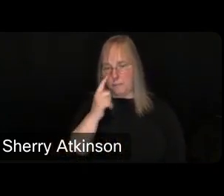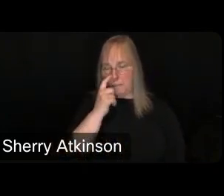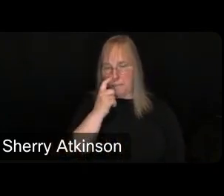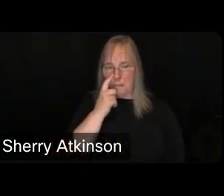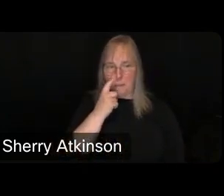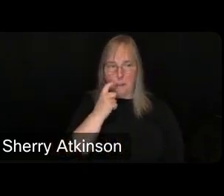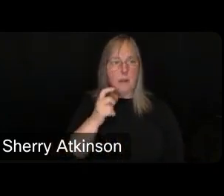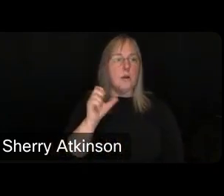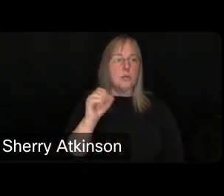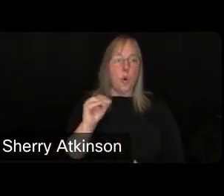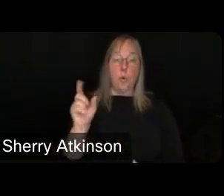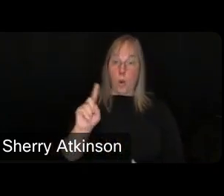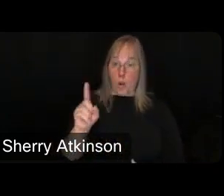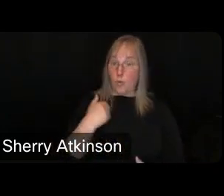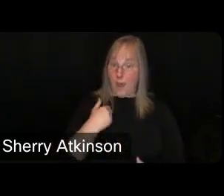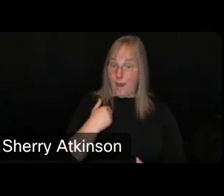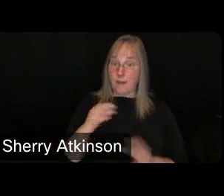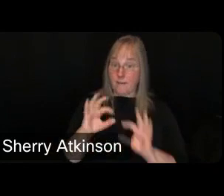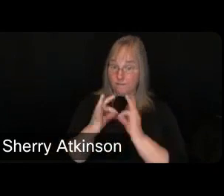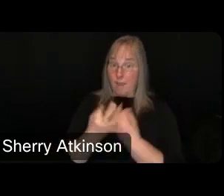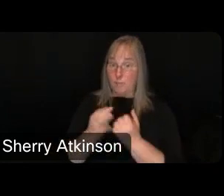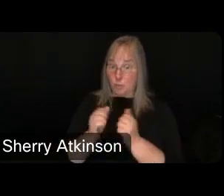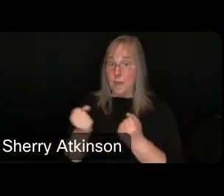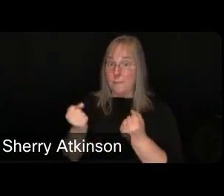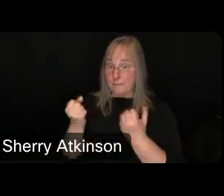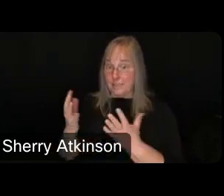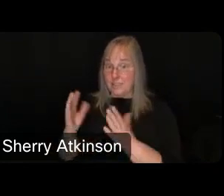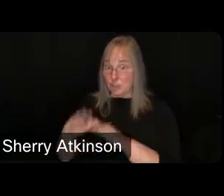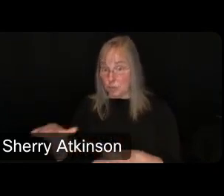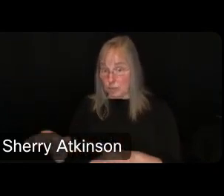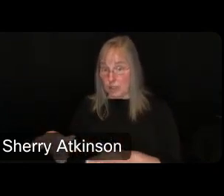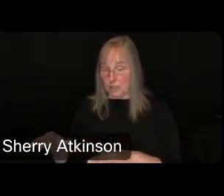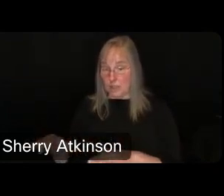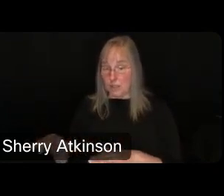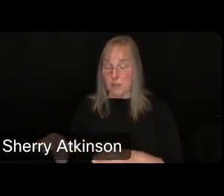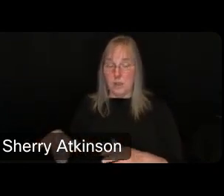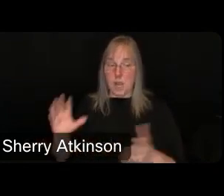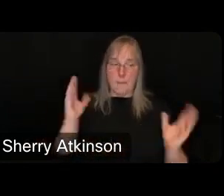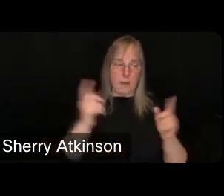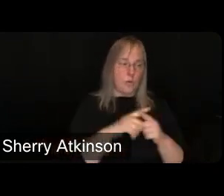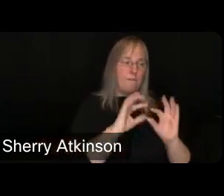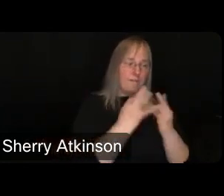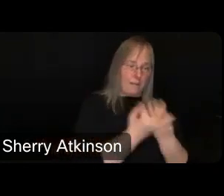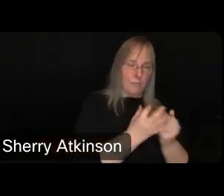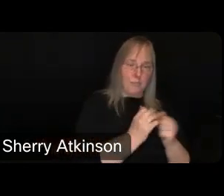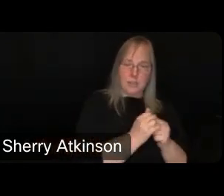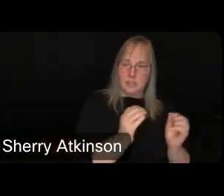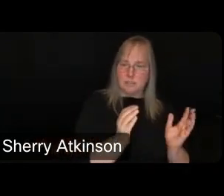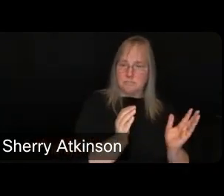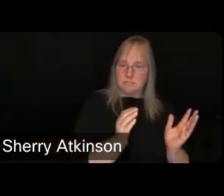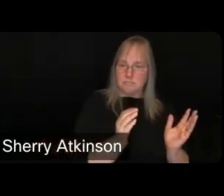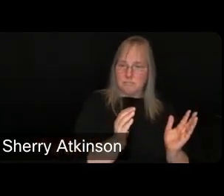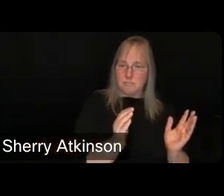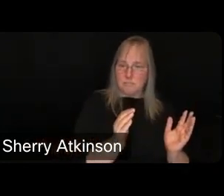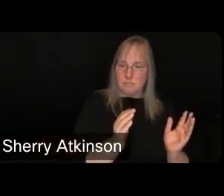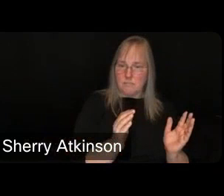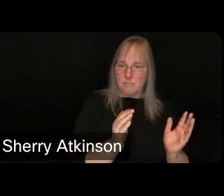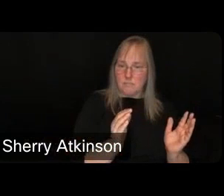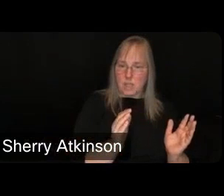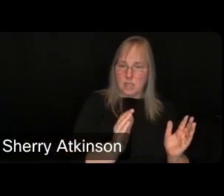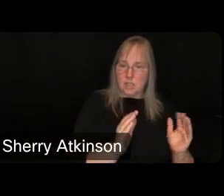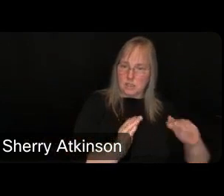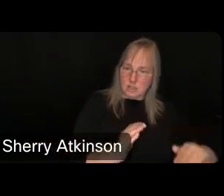have families with multiple children versus families with small children, families with children that are on their way out of the school